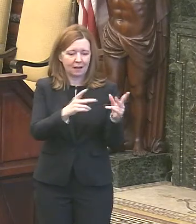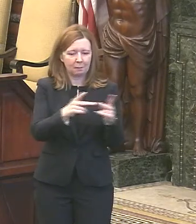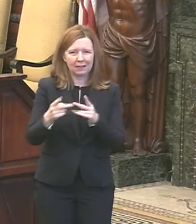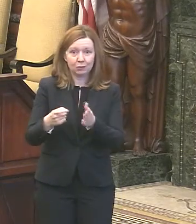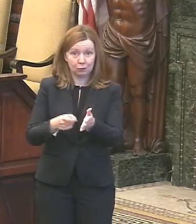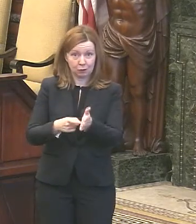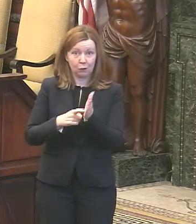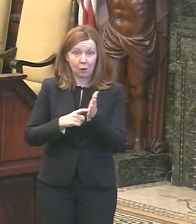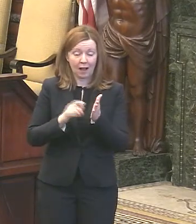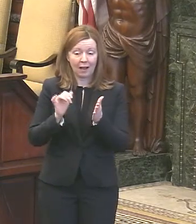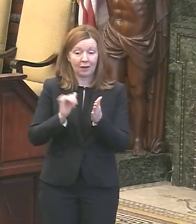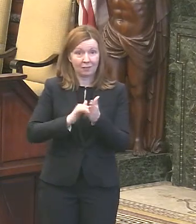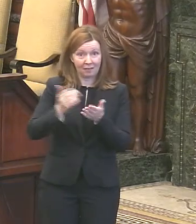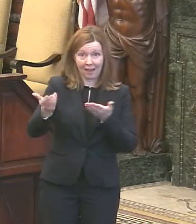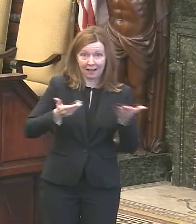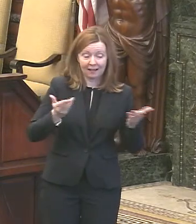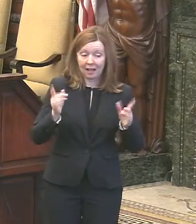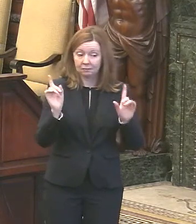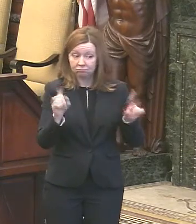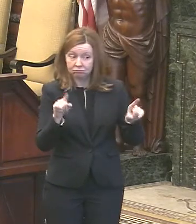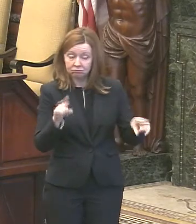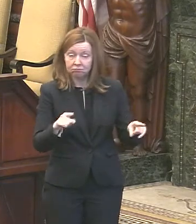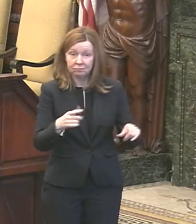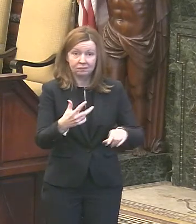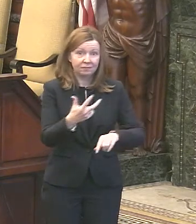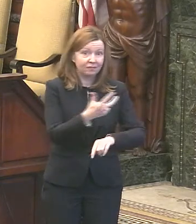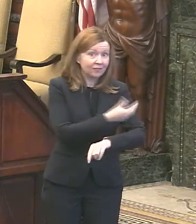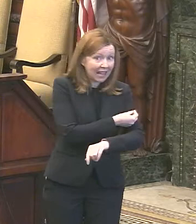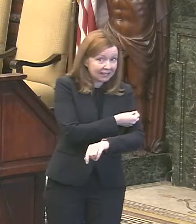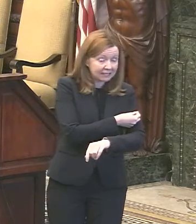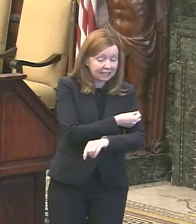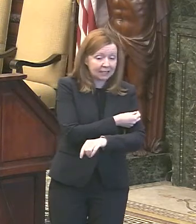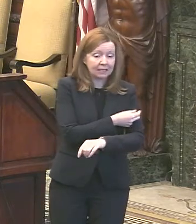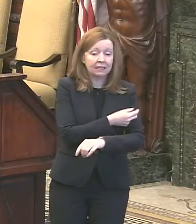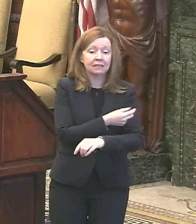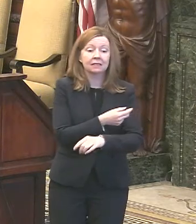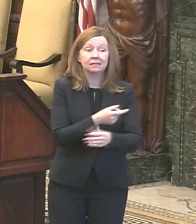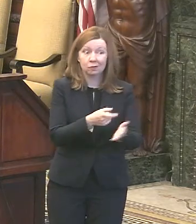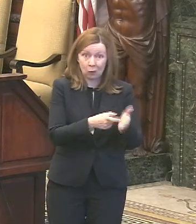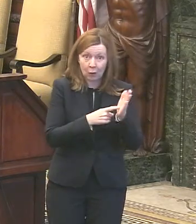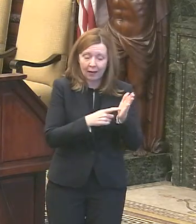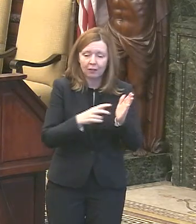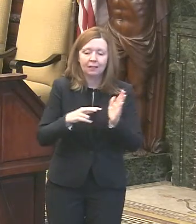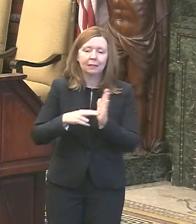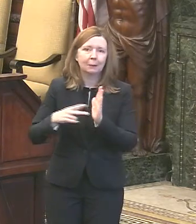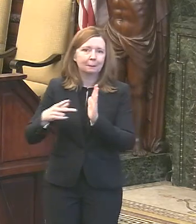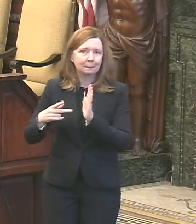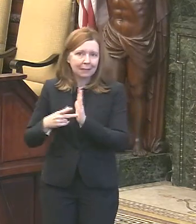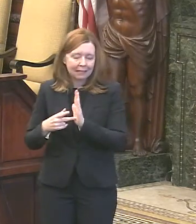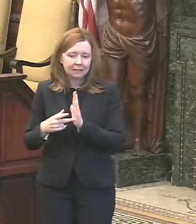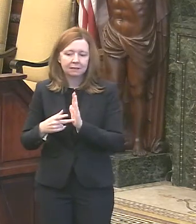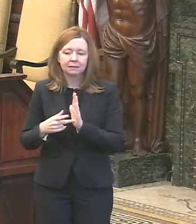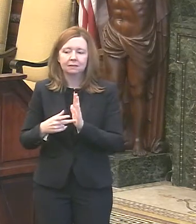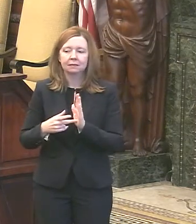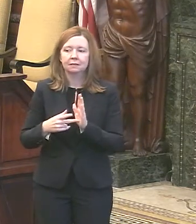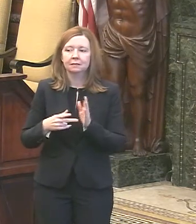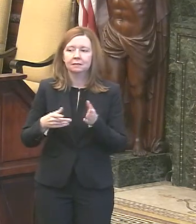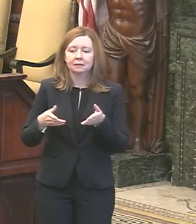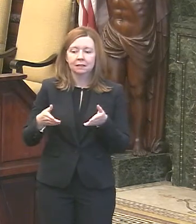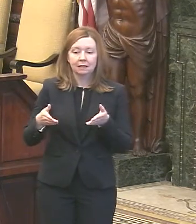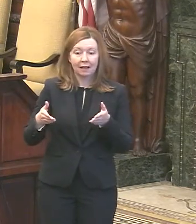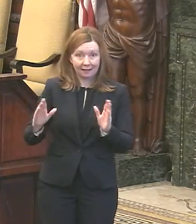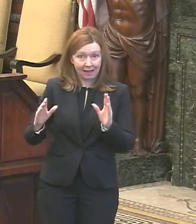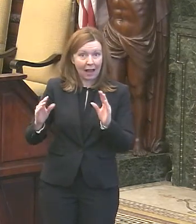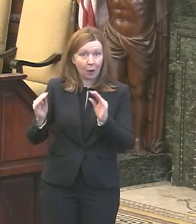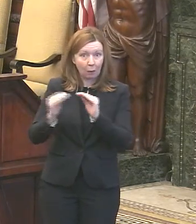that guests attending these events are vaccinated, would there be room to allow a higher